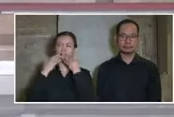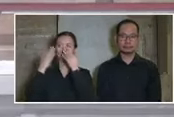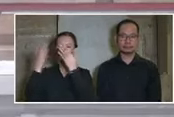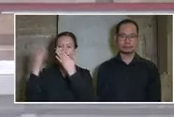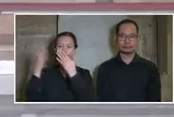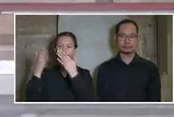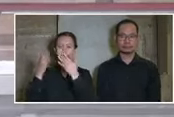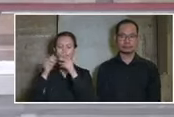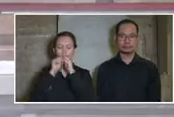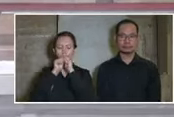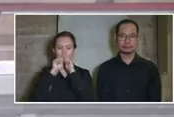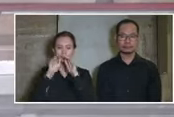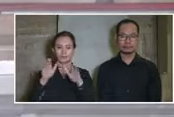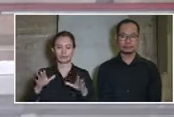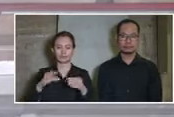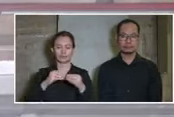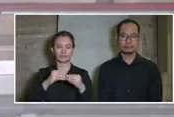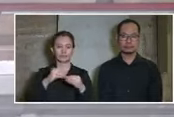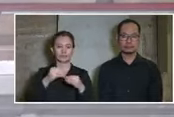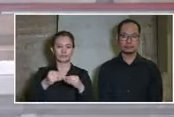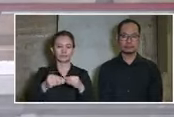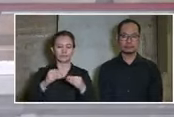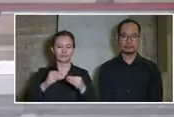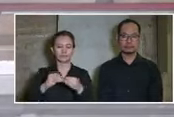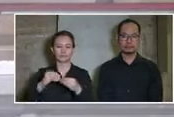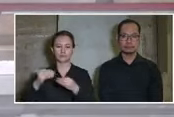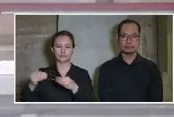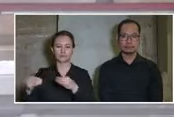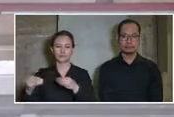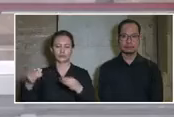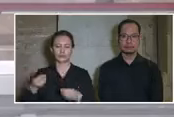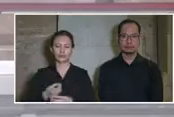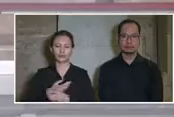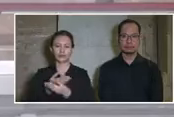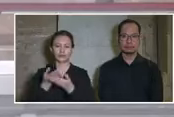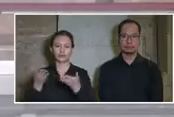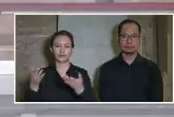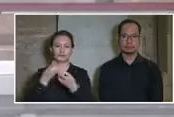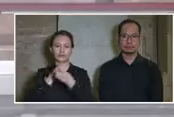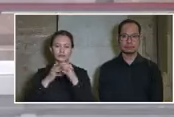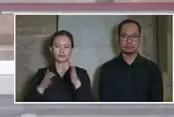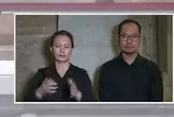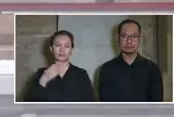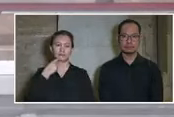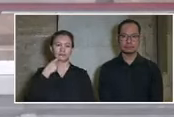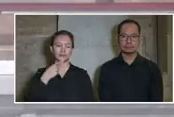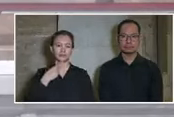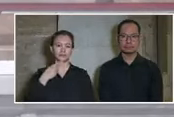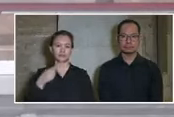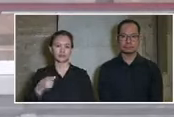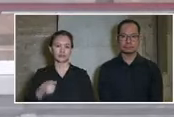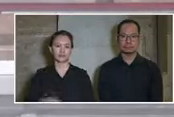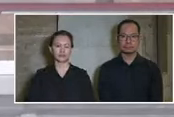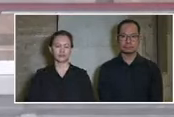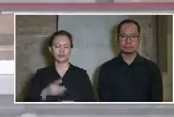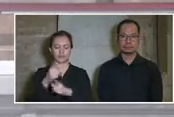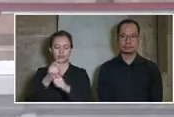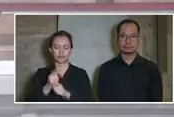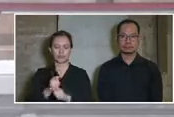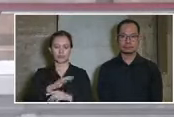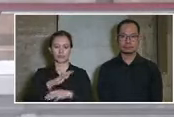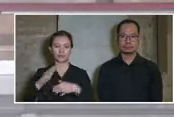blessing, broke the bread, and gave it to his disciples, saying, "Take